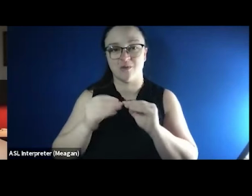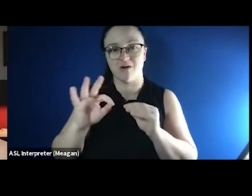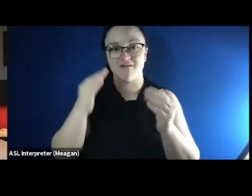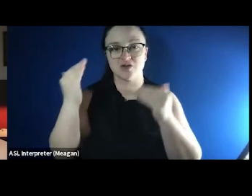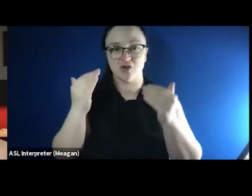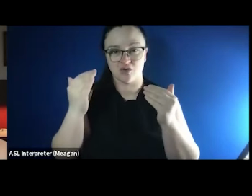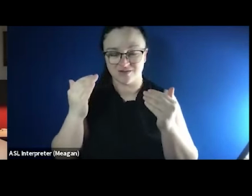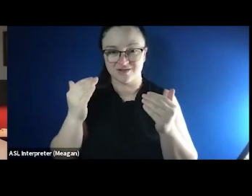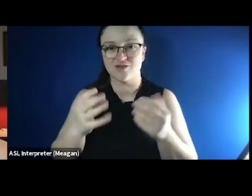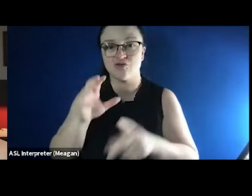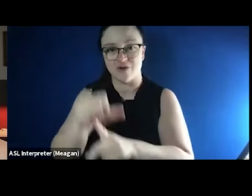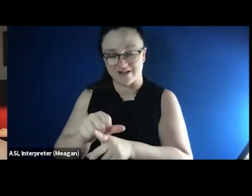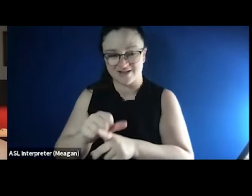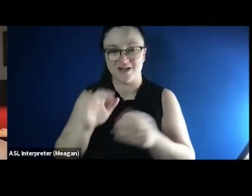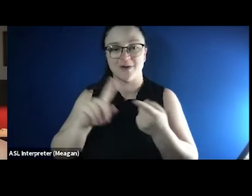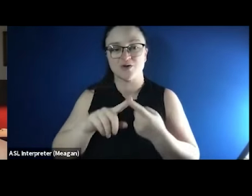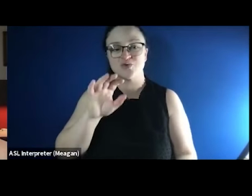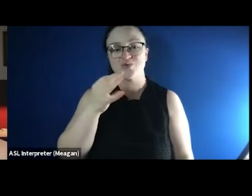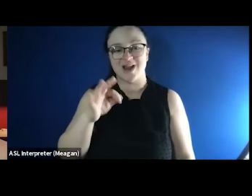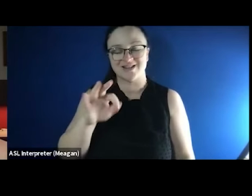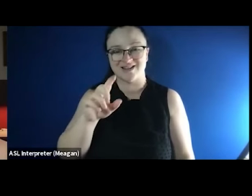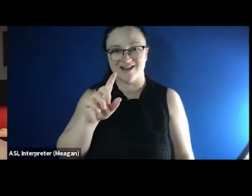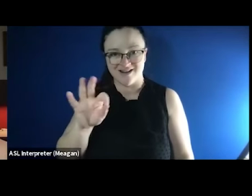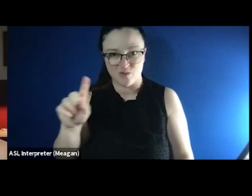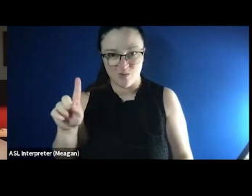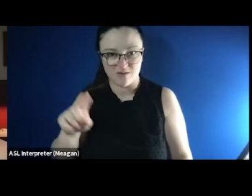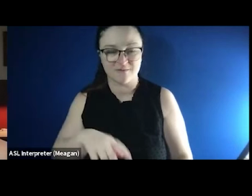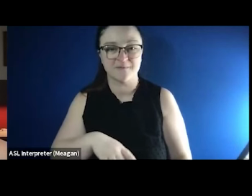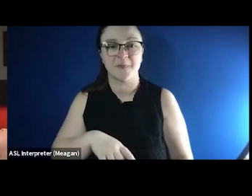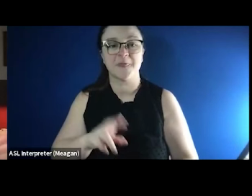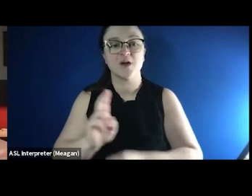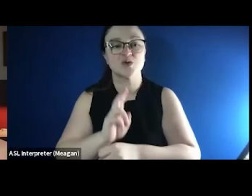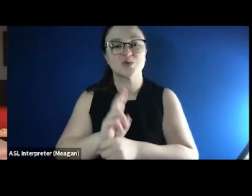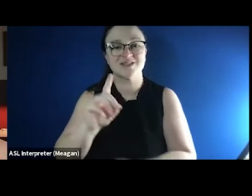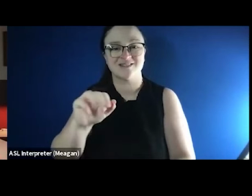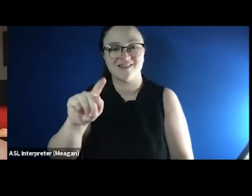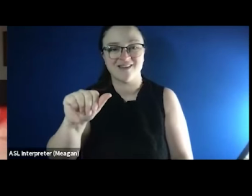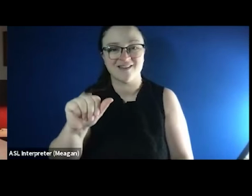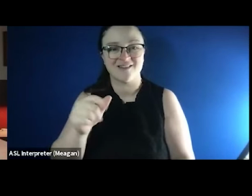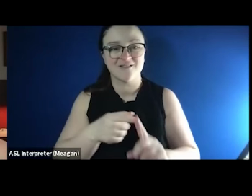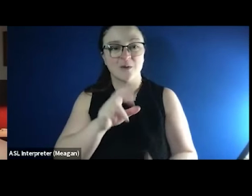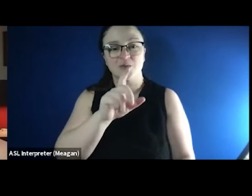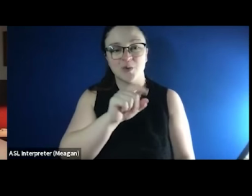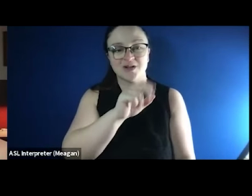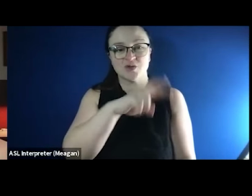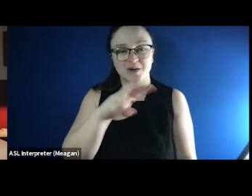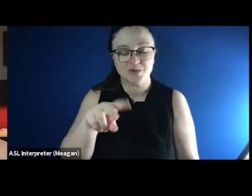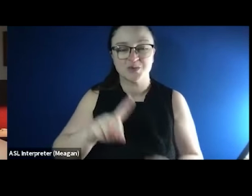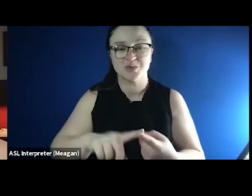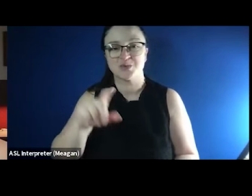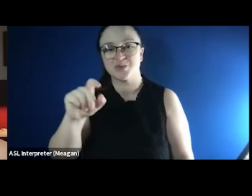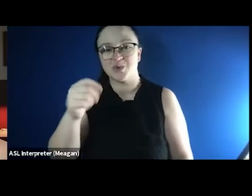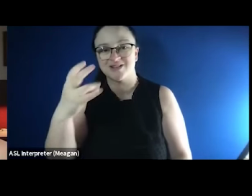to 1991. And using a national longitudinal data set from 2022 to 2017, so capturing 15